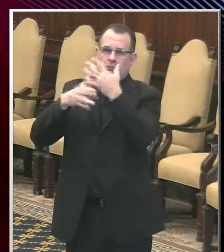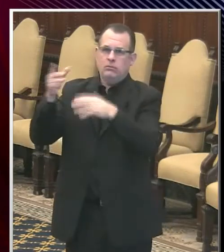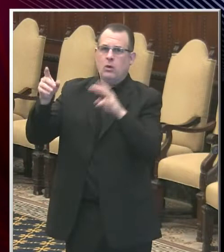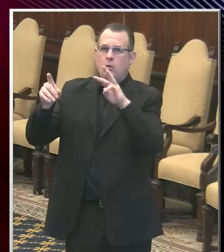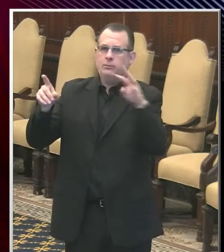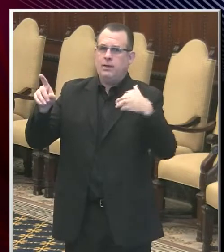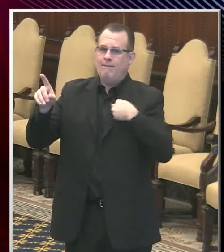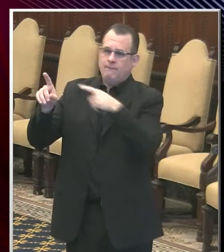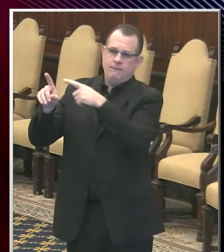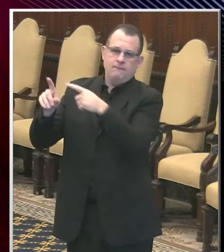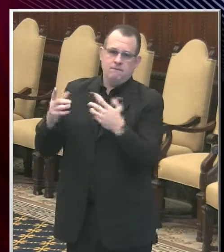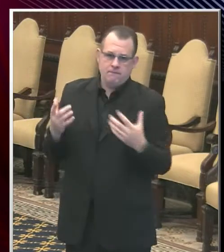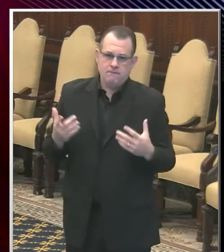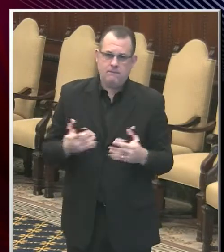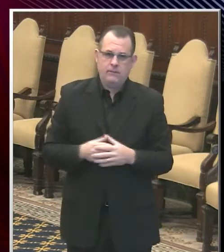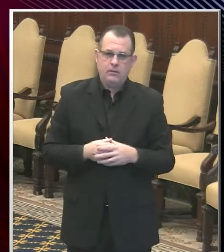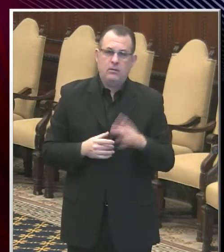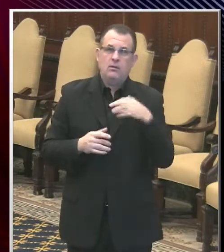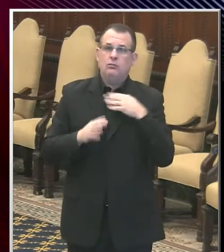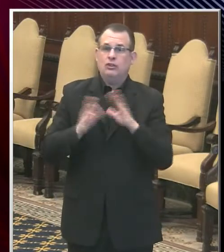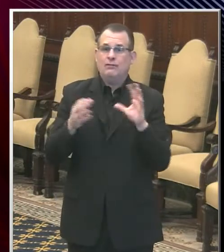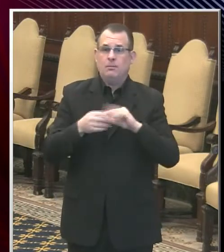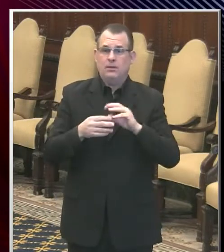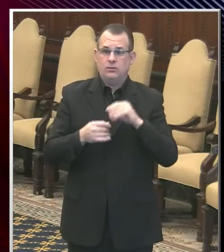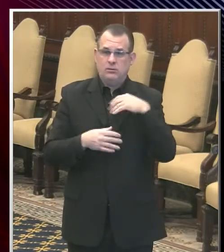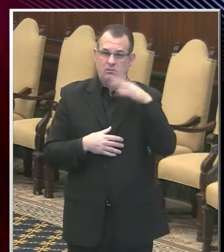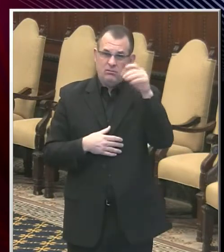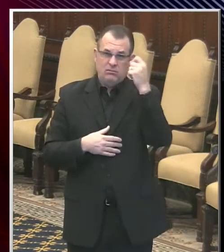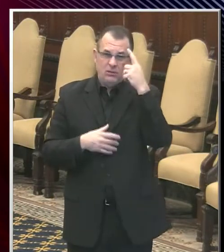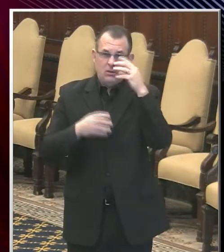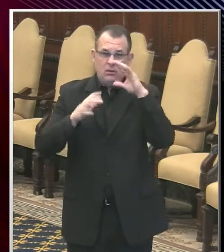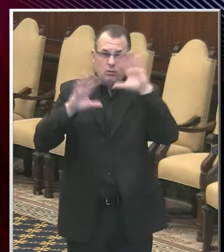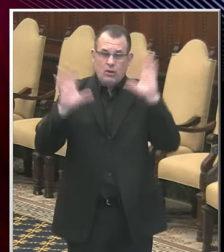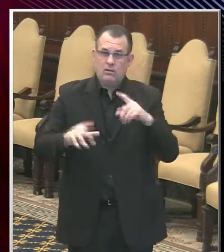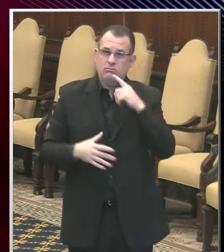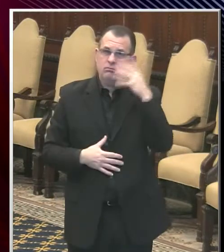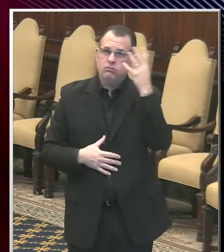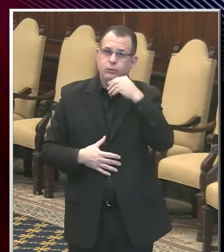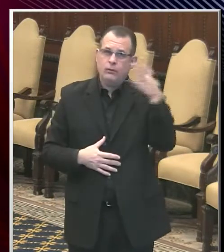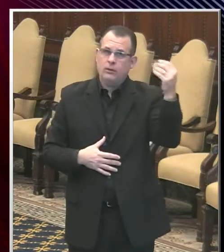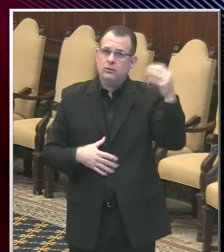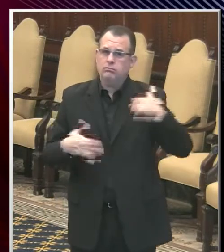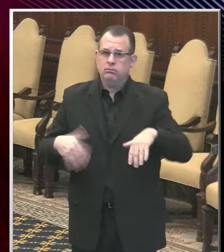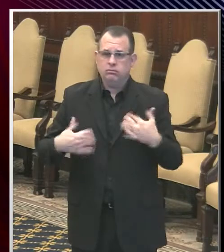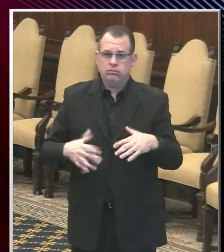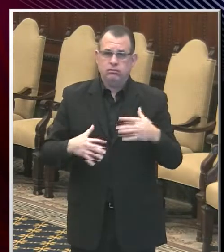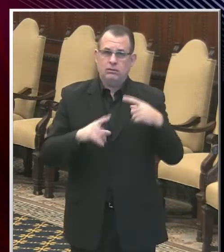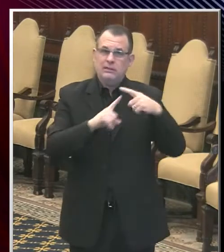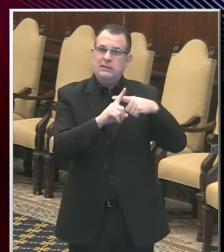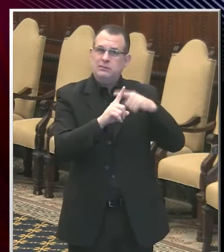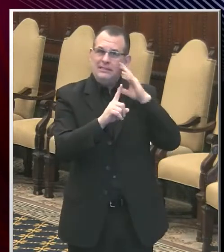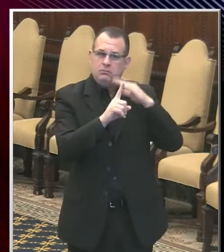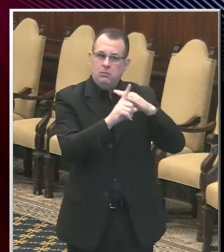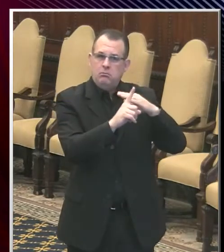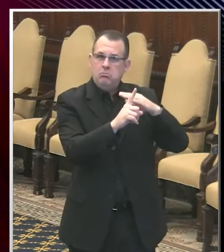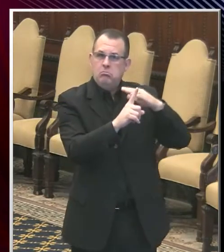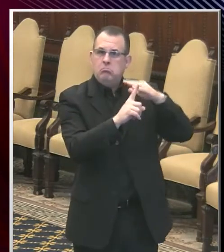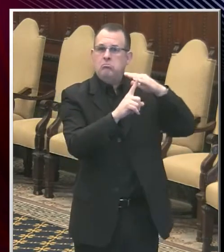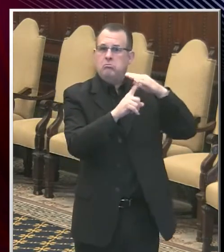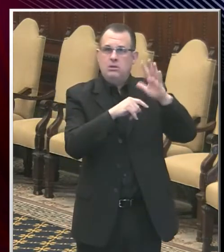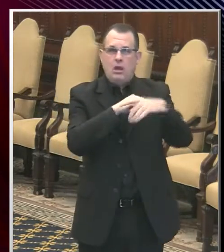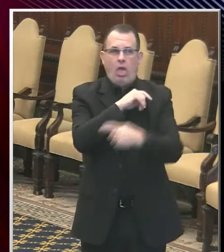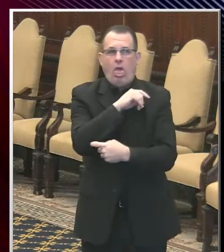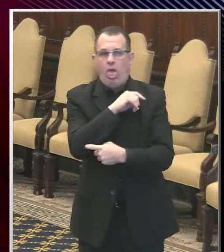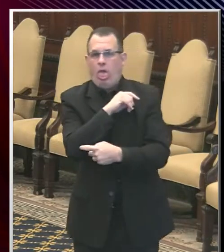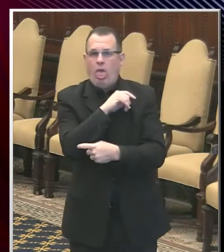Then just general messaging, the weather's looking nice. It's going to be more and more tempting for people to be outside. But I'm looking at those numbers of cases